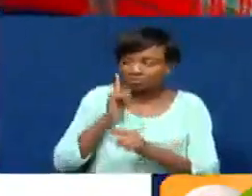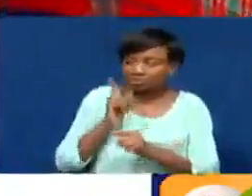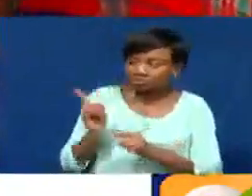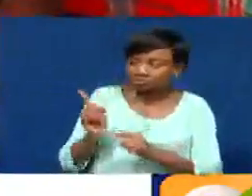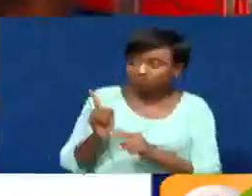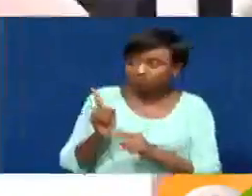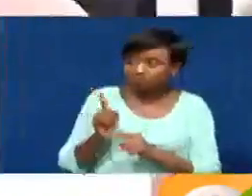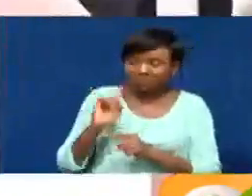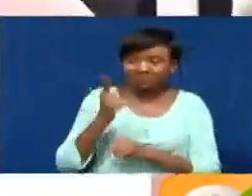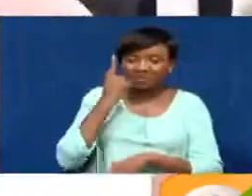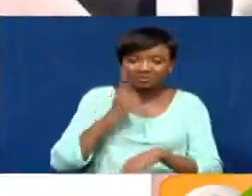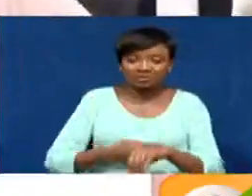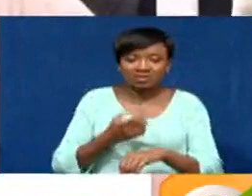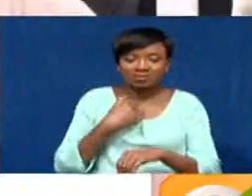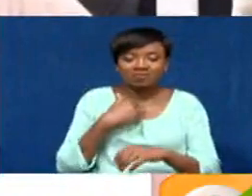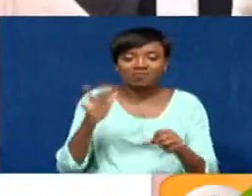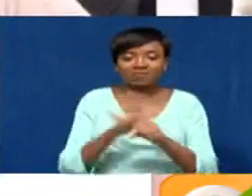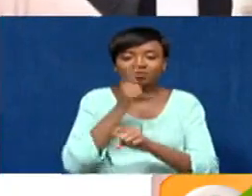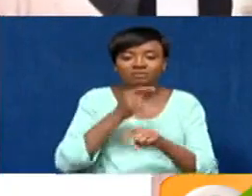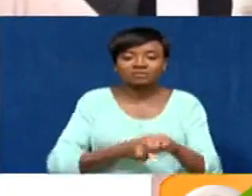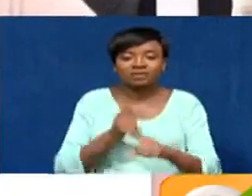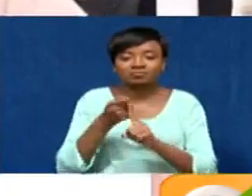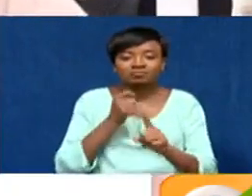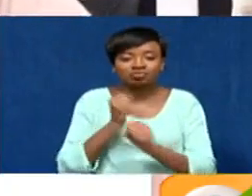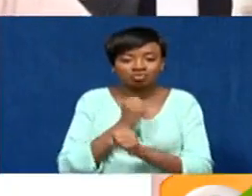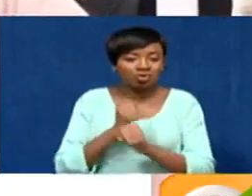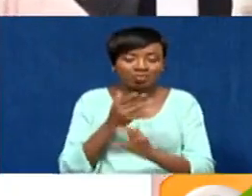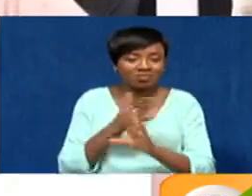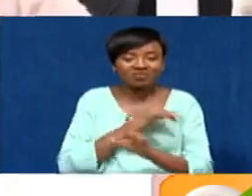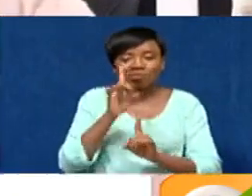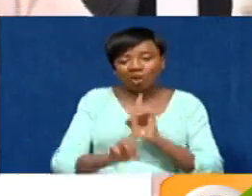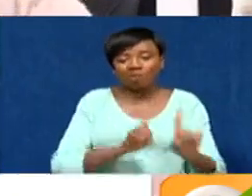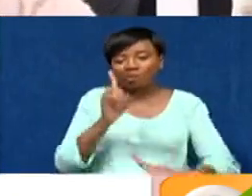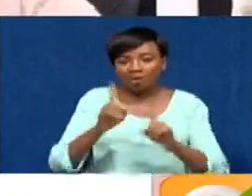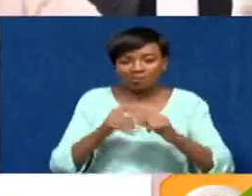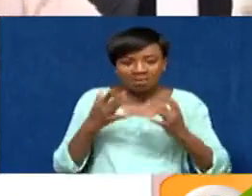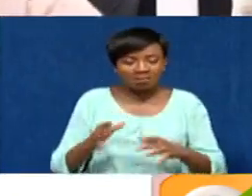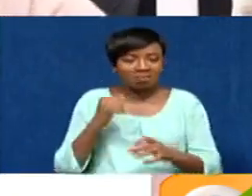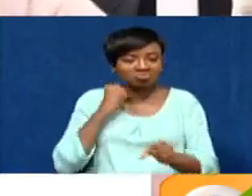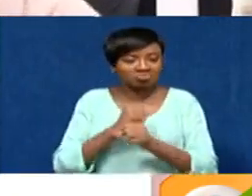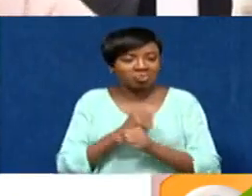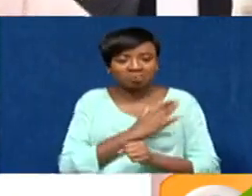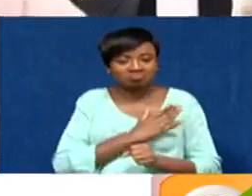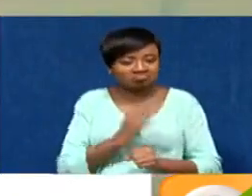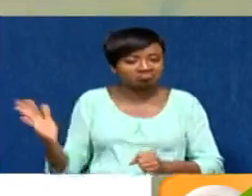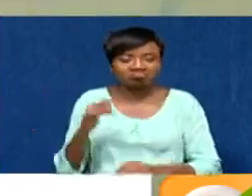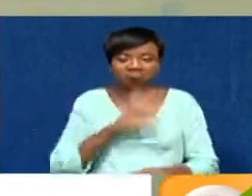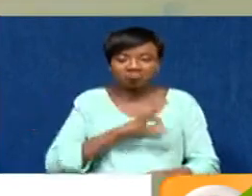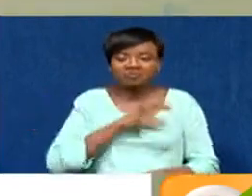have a real, you know, full-time job. They didn't, and that makes me happy because they have their own